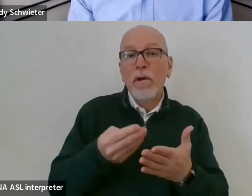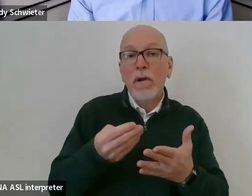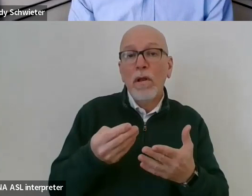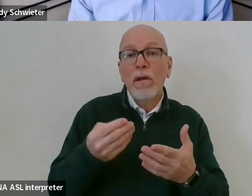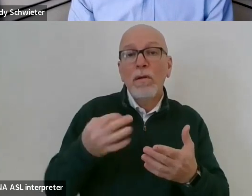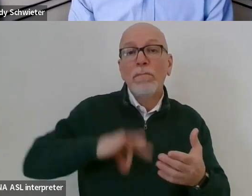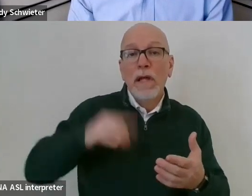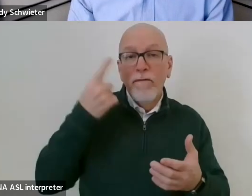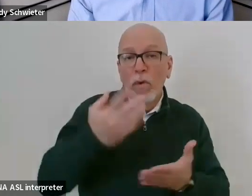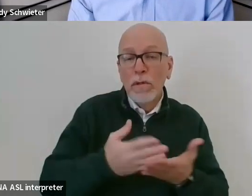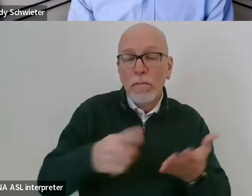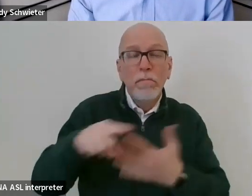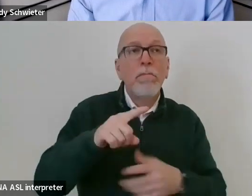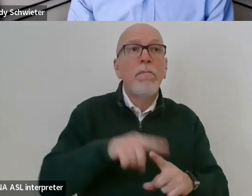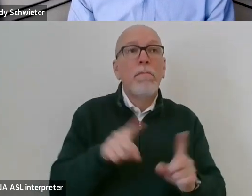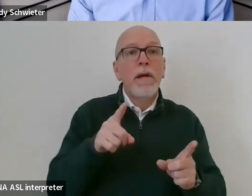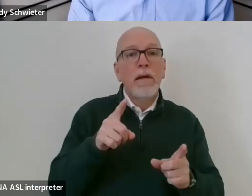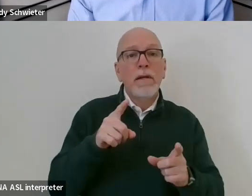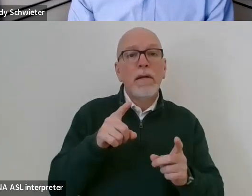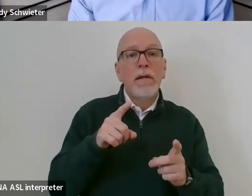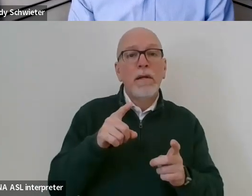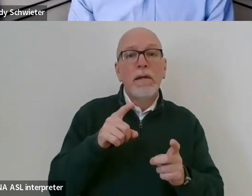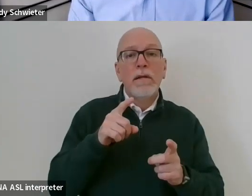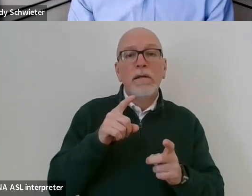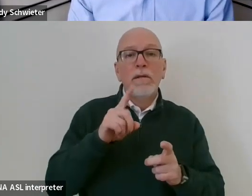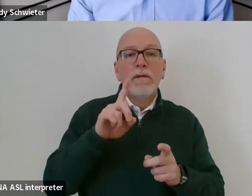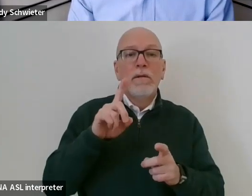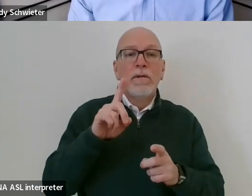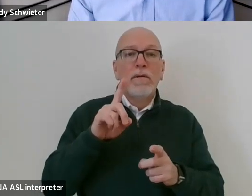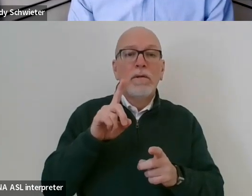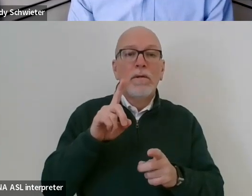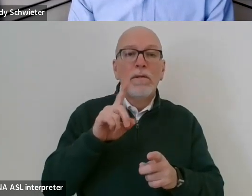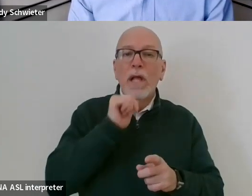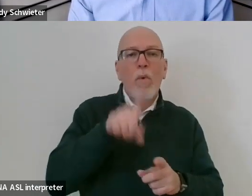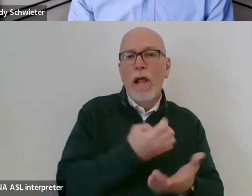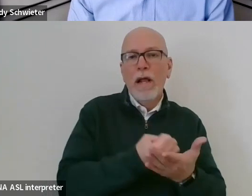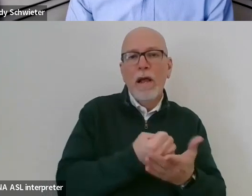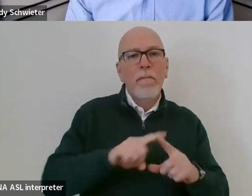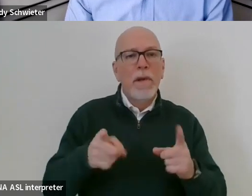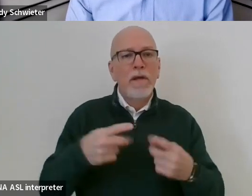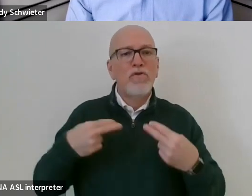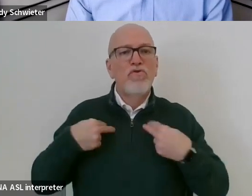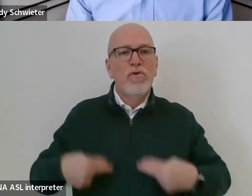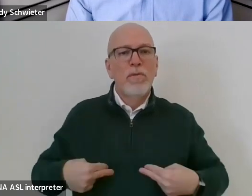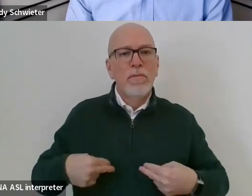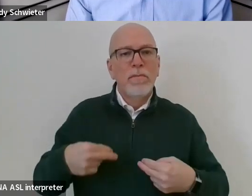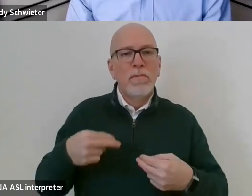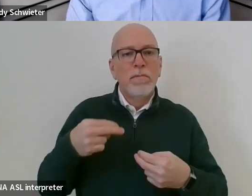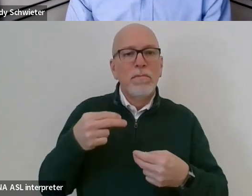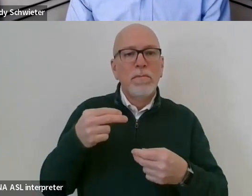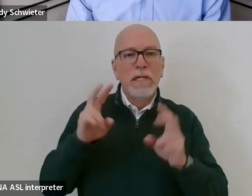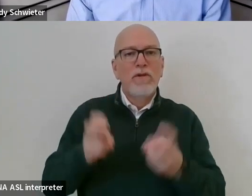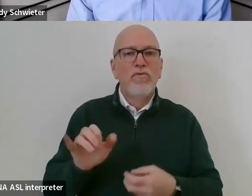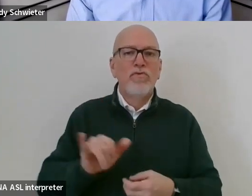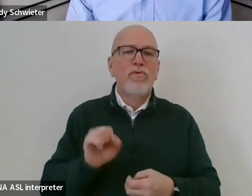these services. But it's not only about the economics, it's a humanitarian and public health issue. So